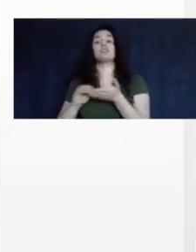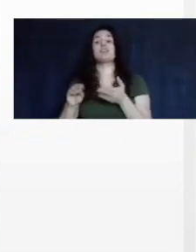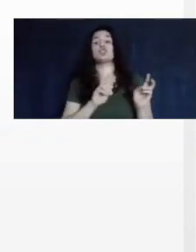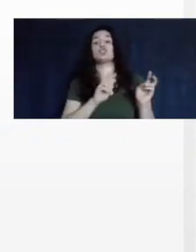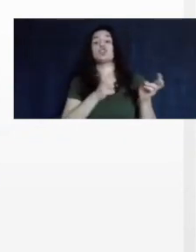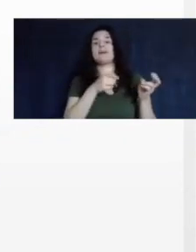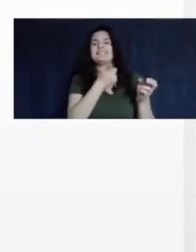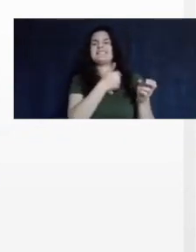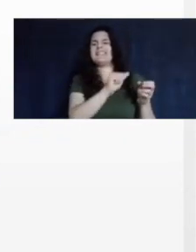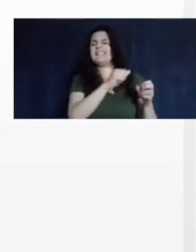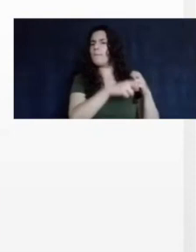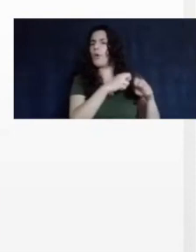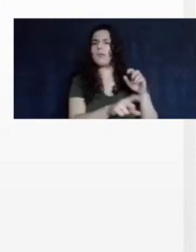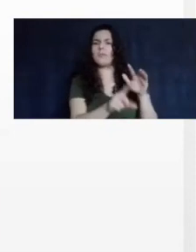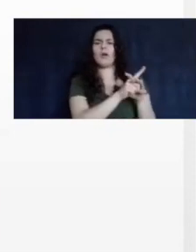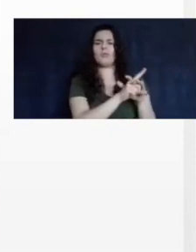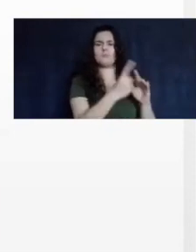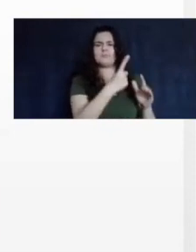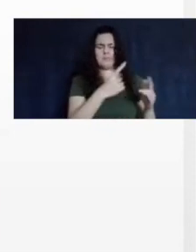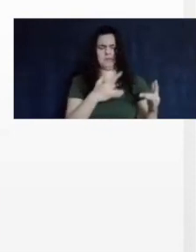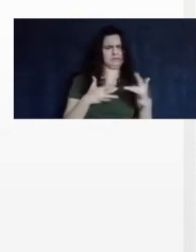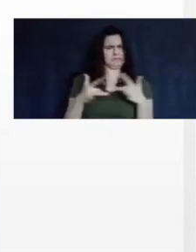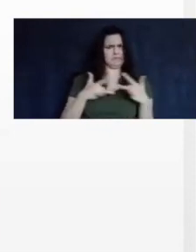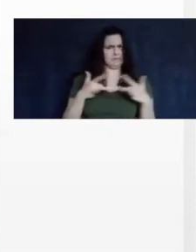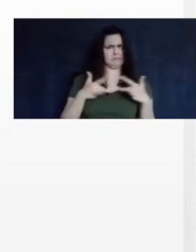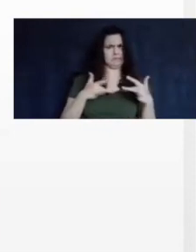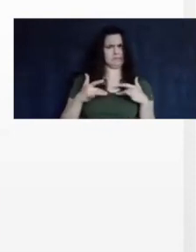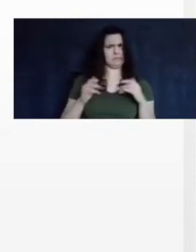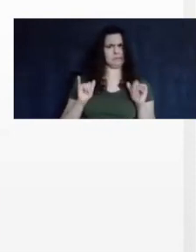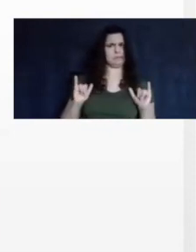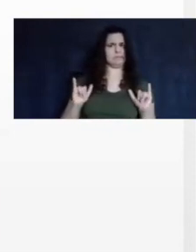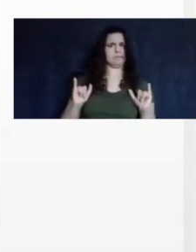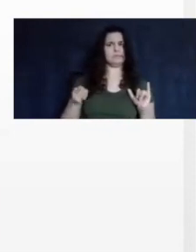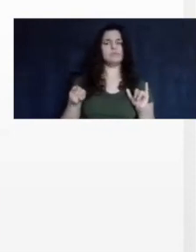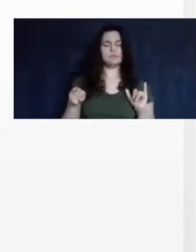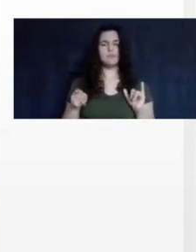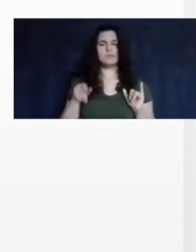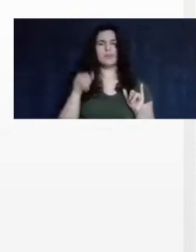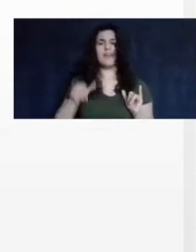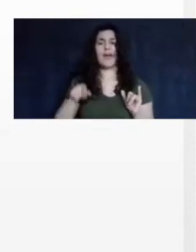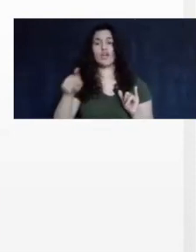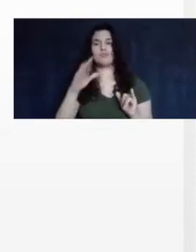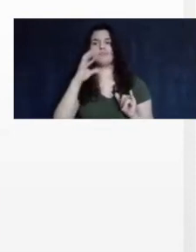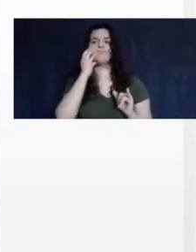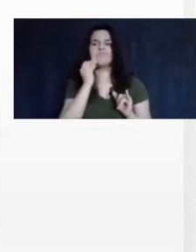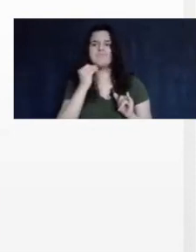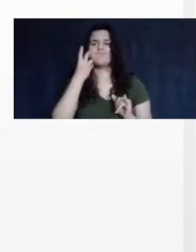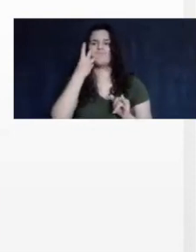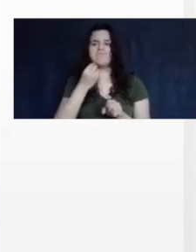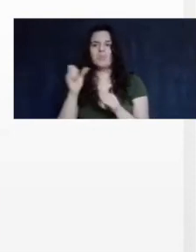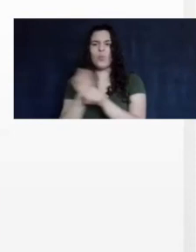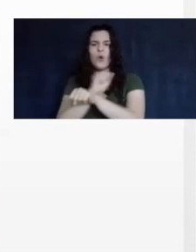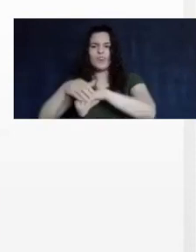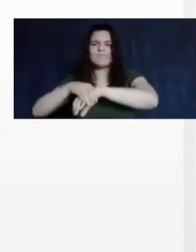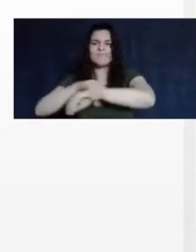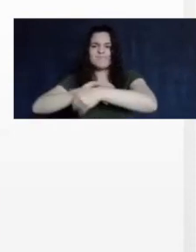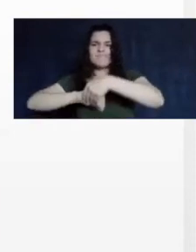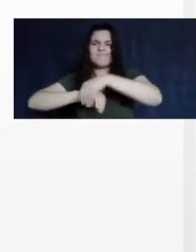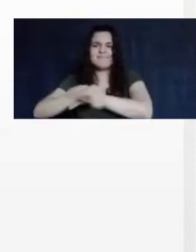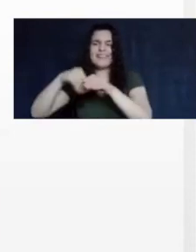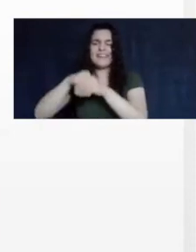concern. It's an issue. And since many of you are in the trenches, and whether it's K-12 or higher